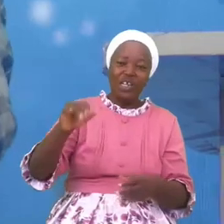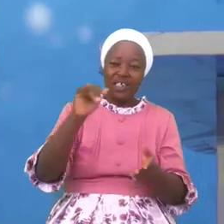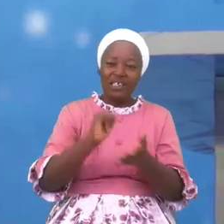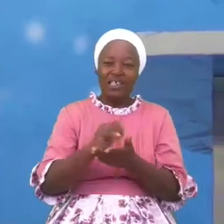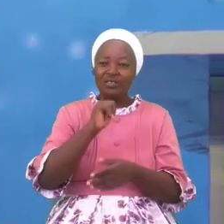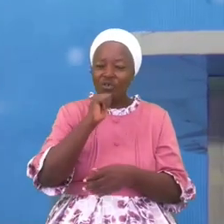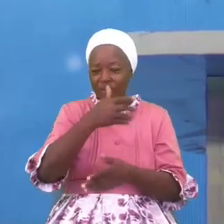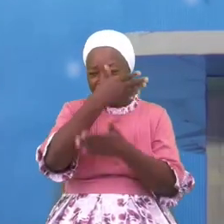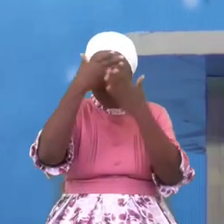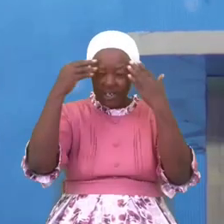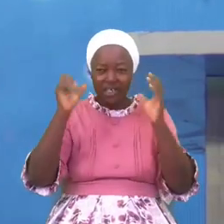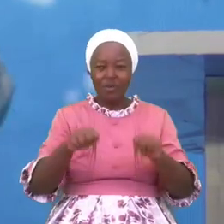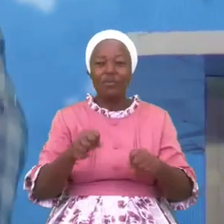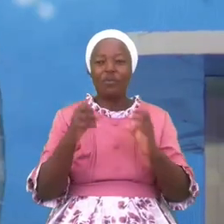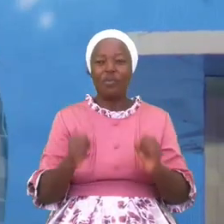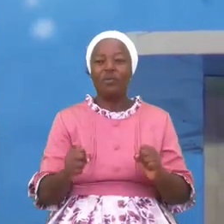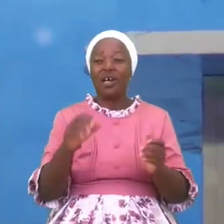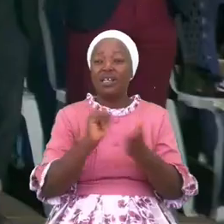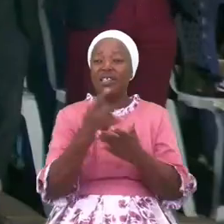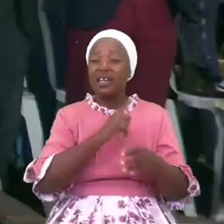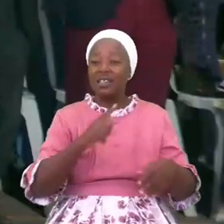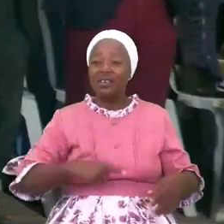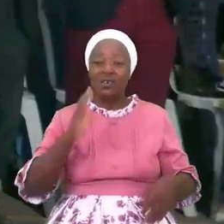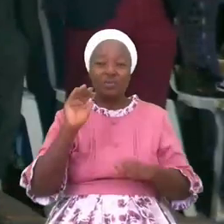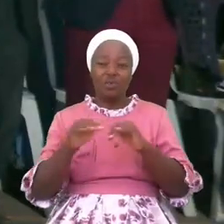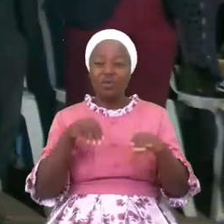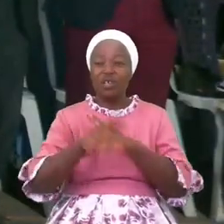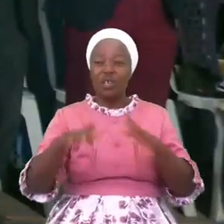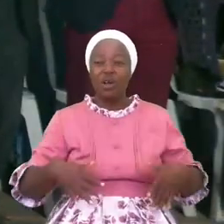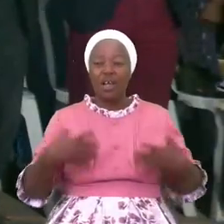in your life tonight, in Jesus' name.